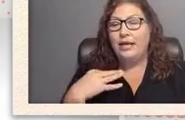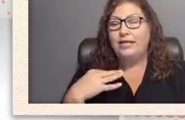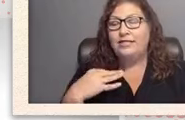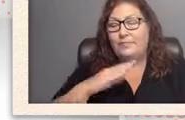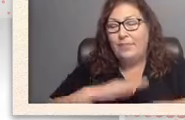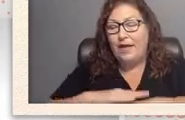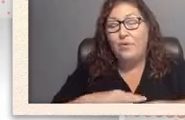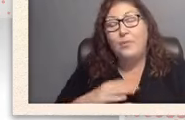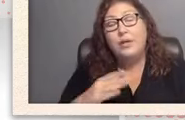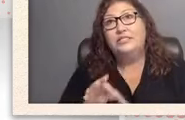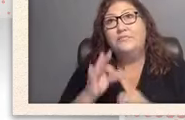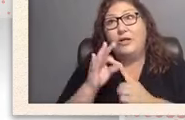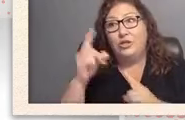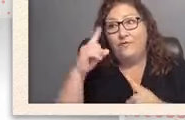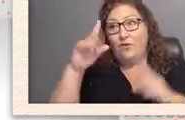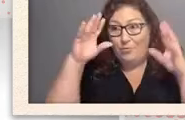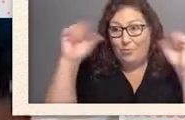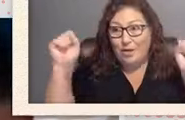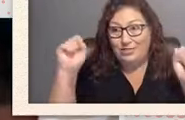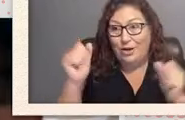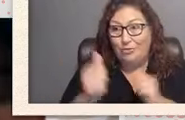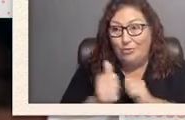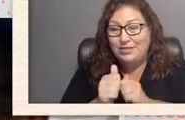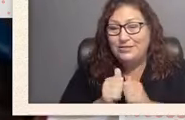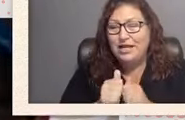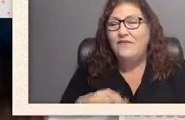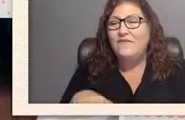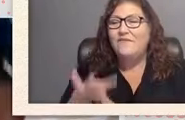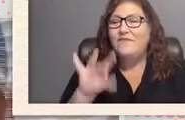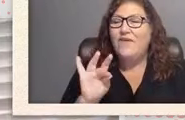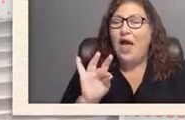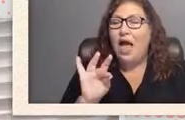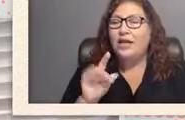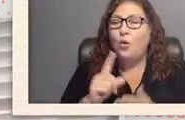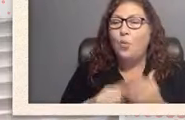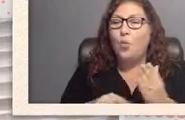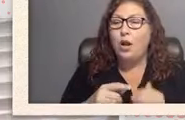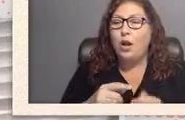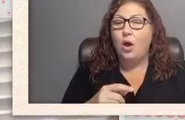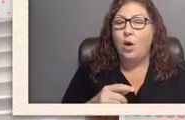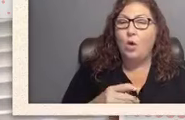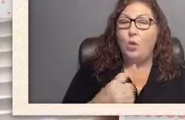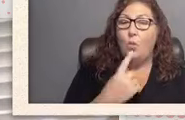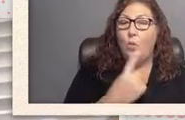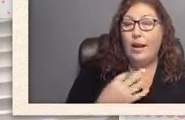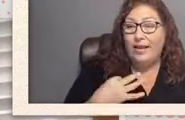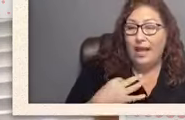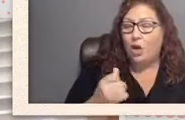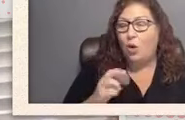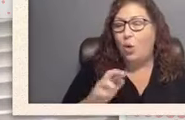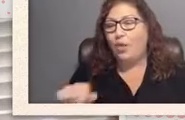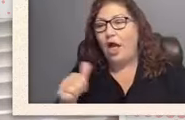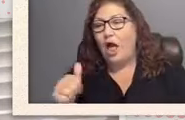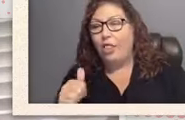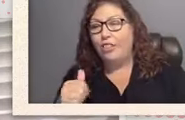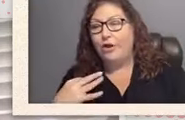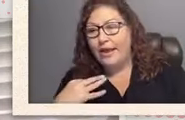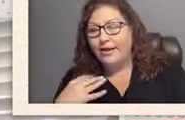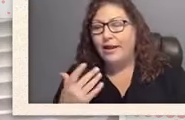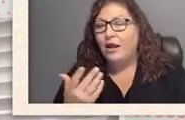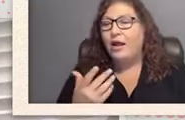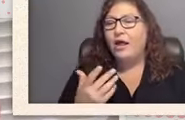presidential level, right? Like, I think finding what one candidate or the other candidate, you know, their subpage about